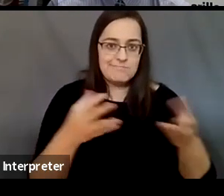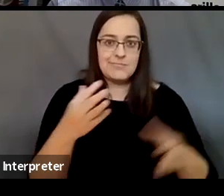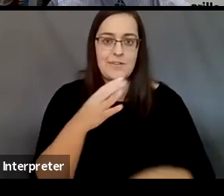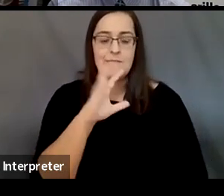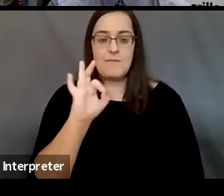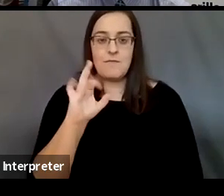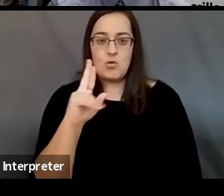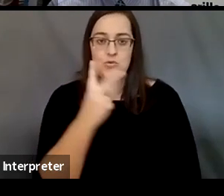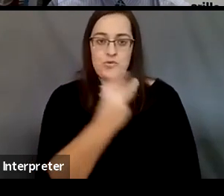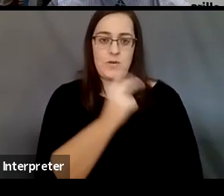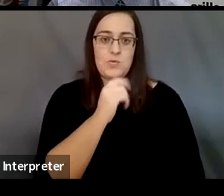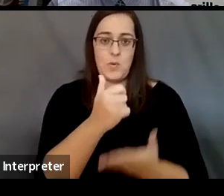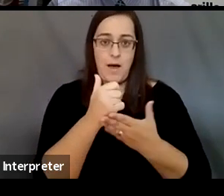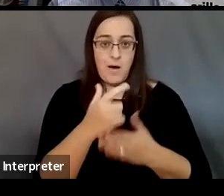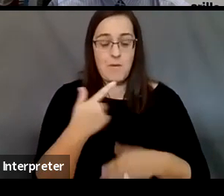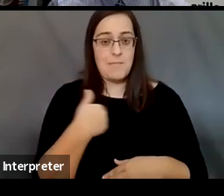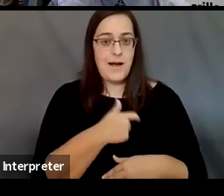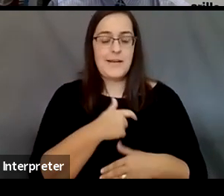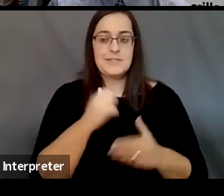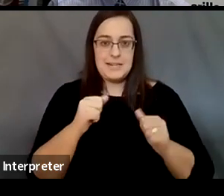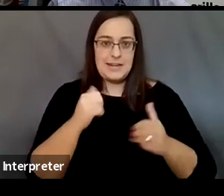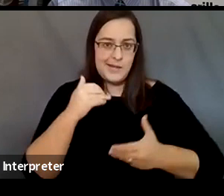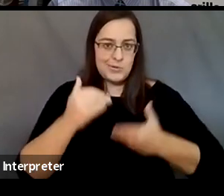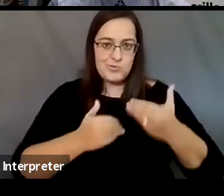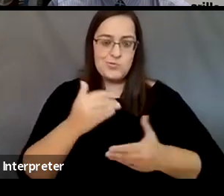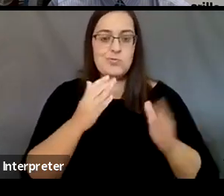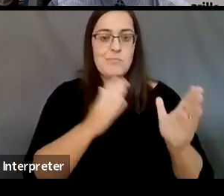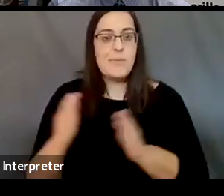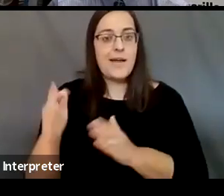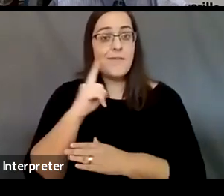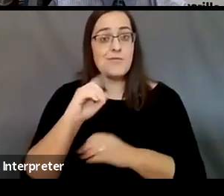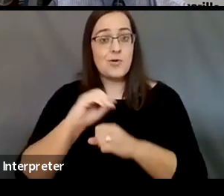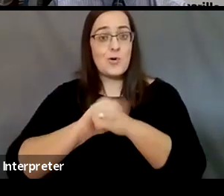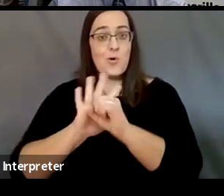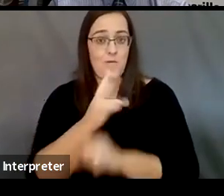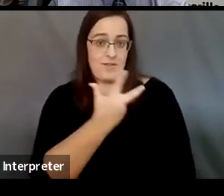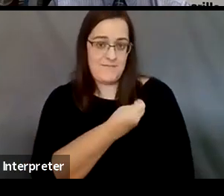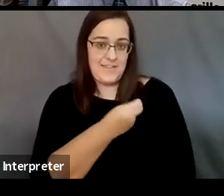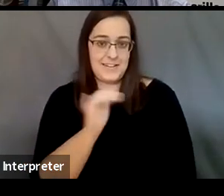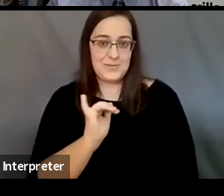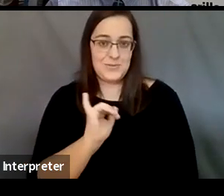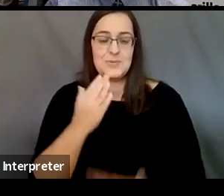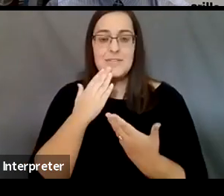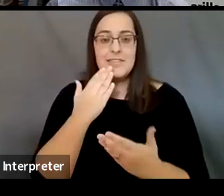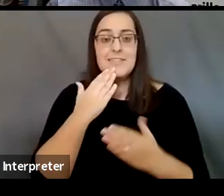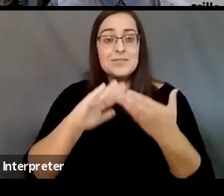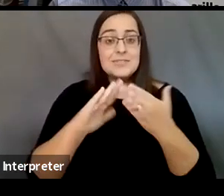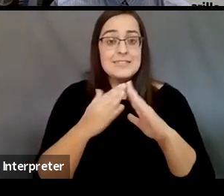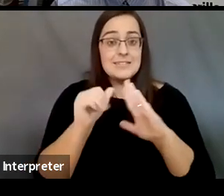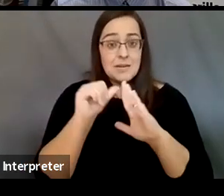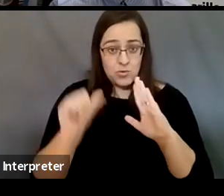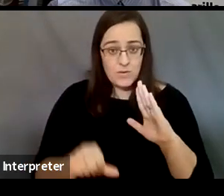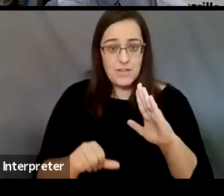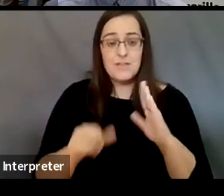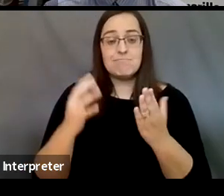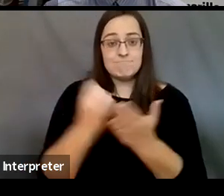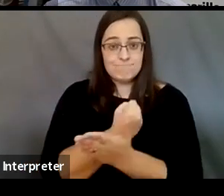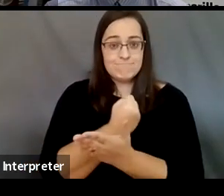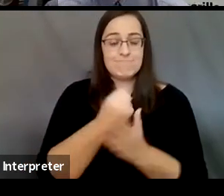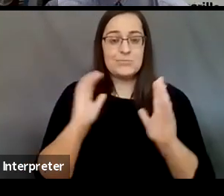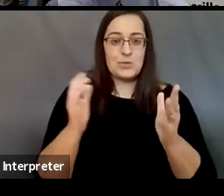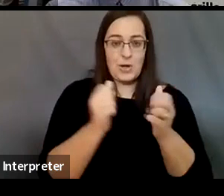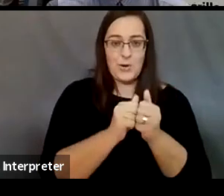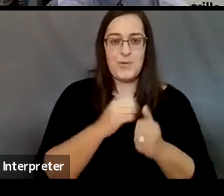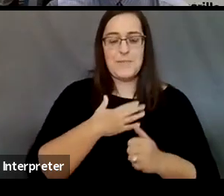at moving forward for that COVID vaccine. And so thank you again to the City of Amarillo for this opportunity to talk to my